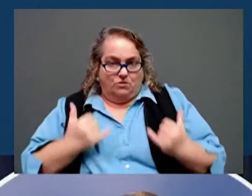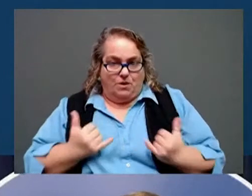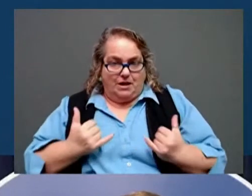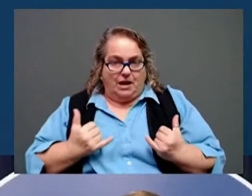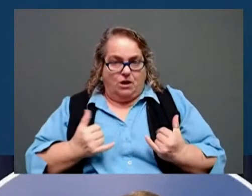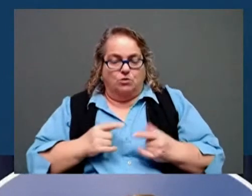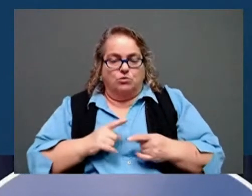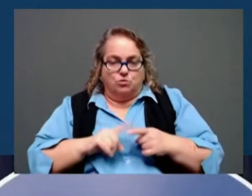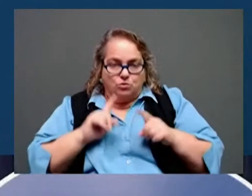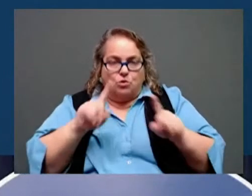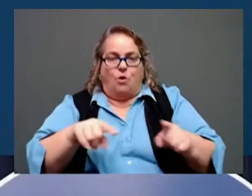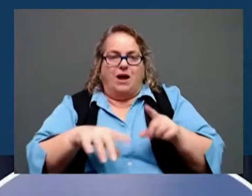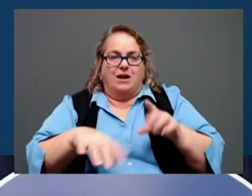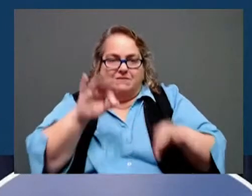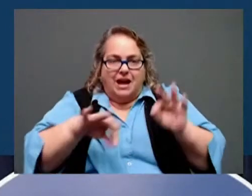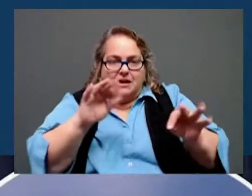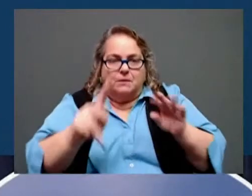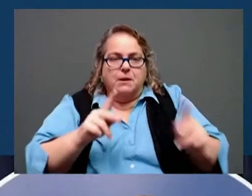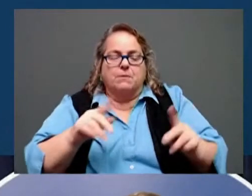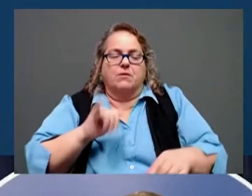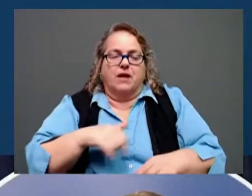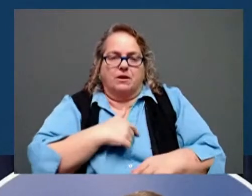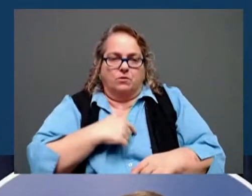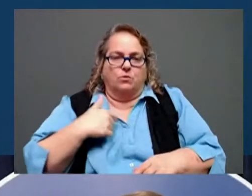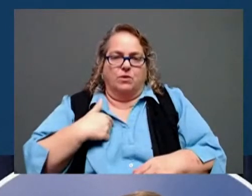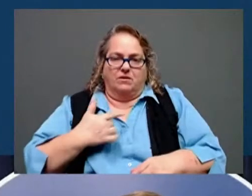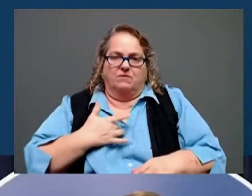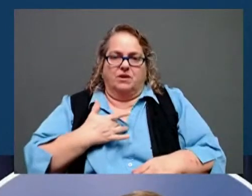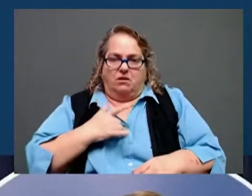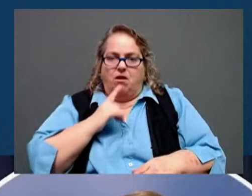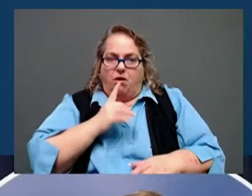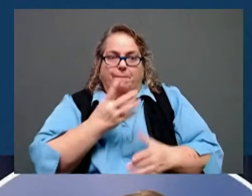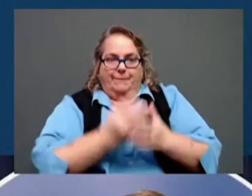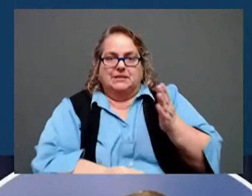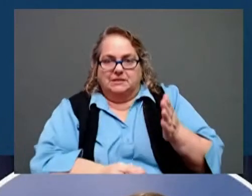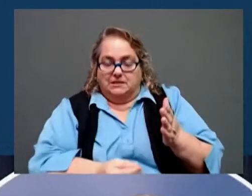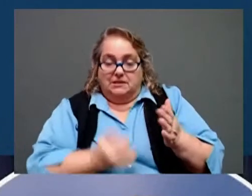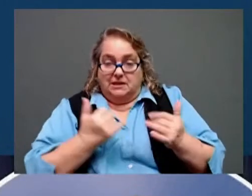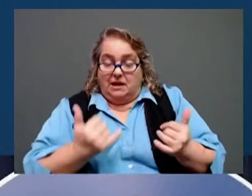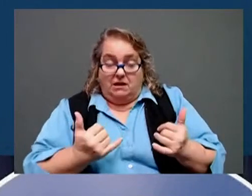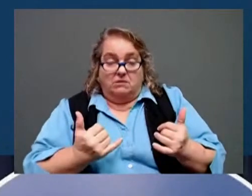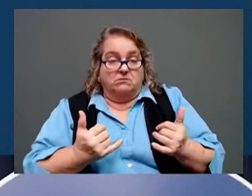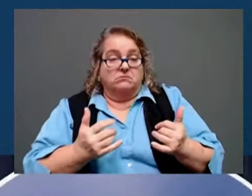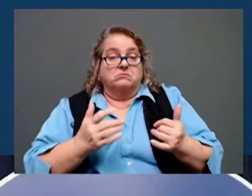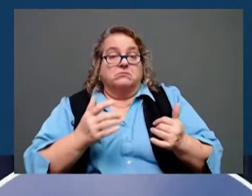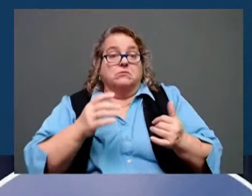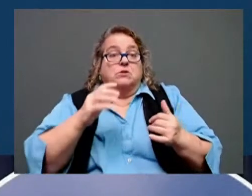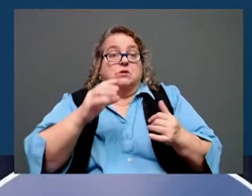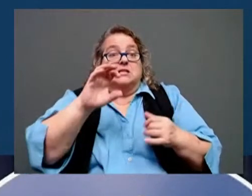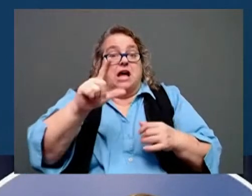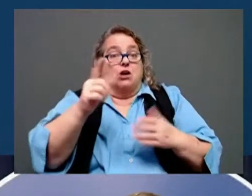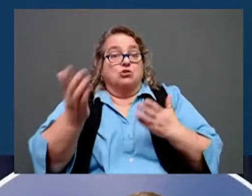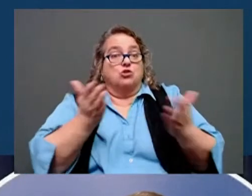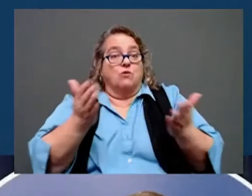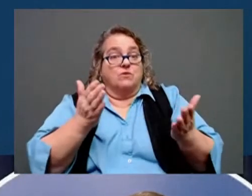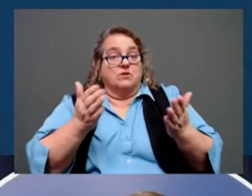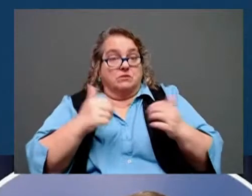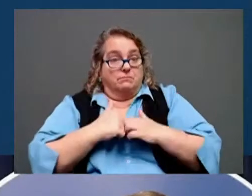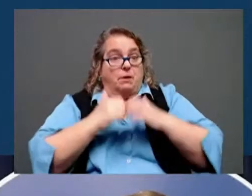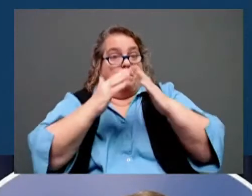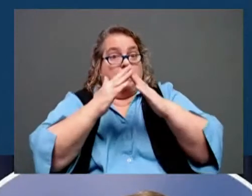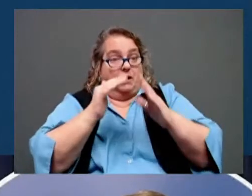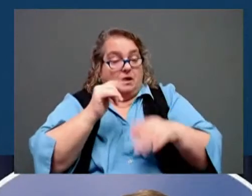there and find people we believe are missing. Now, restored cell service is going to help a lot. I was able